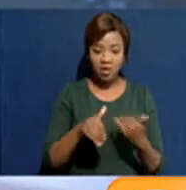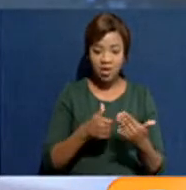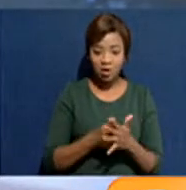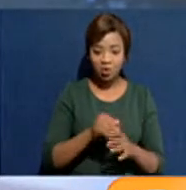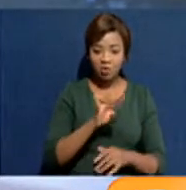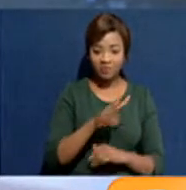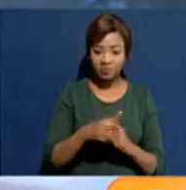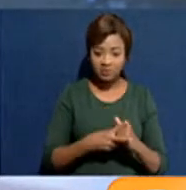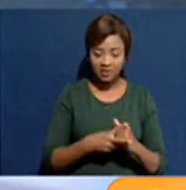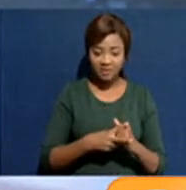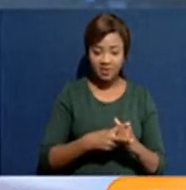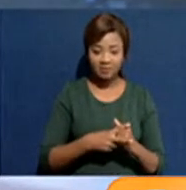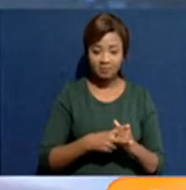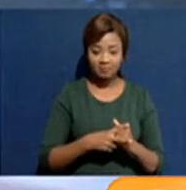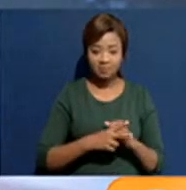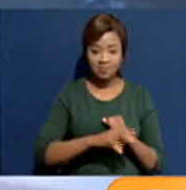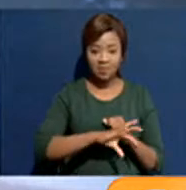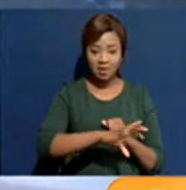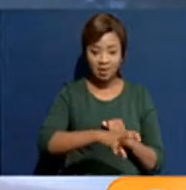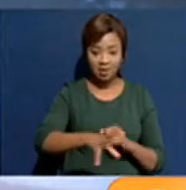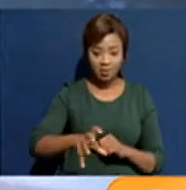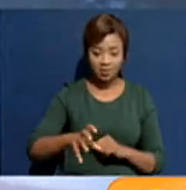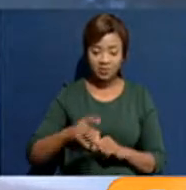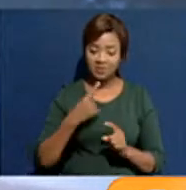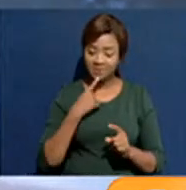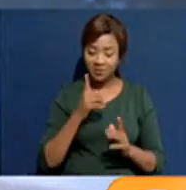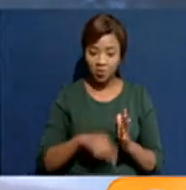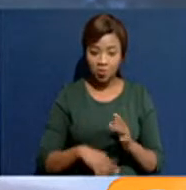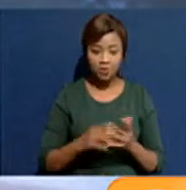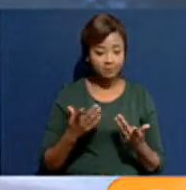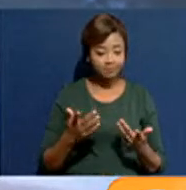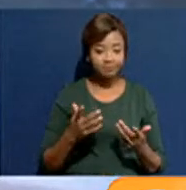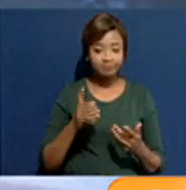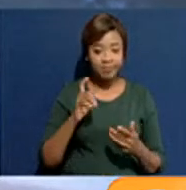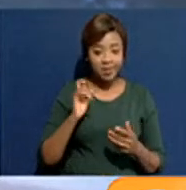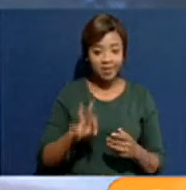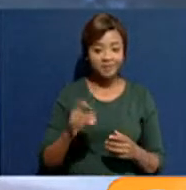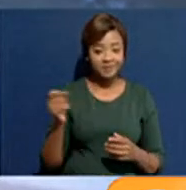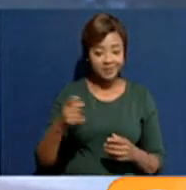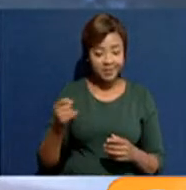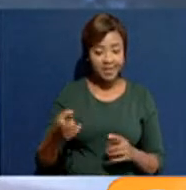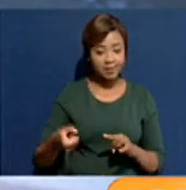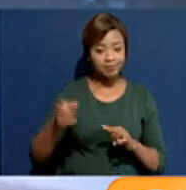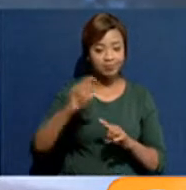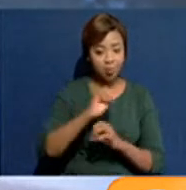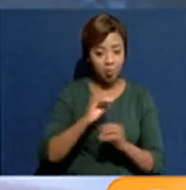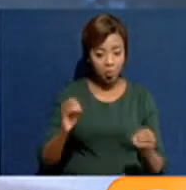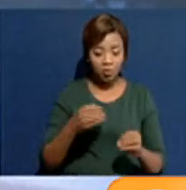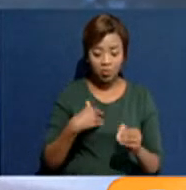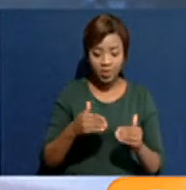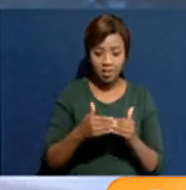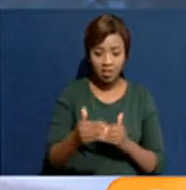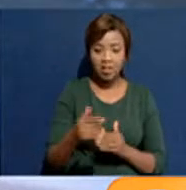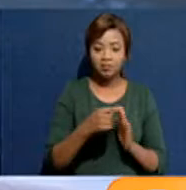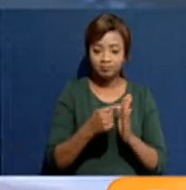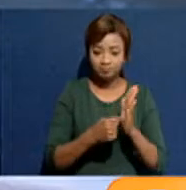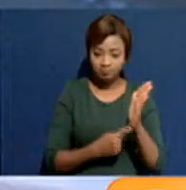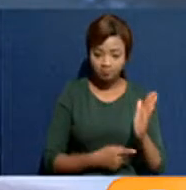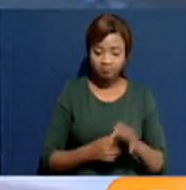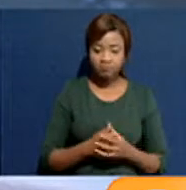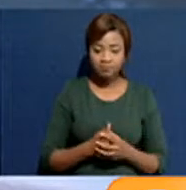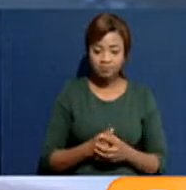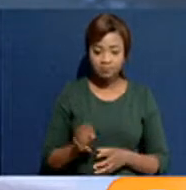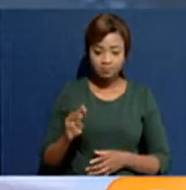to boycott passing their budgets if their demands for salary increases are not increased within the next 14 days. The MCAs,